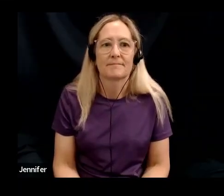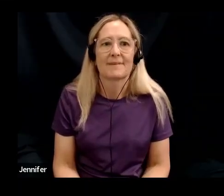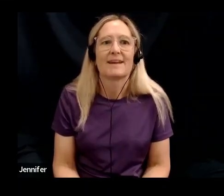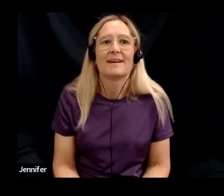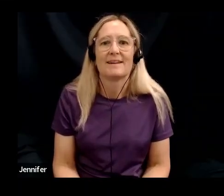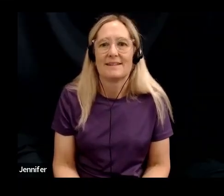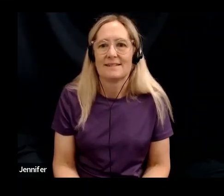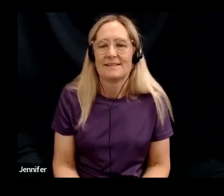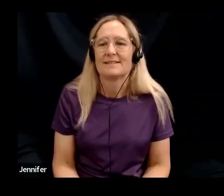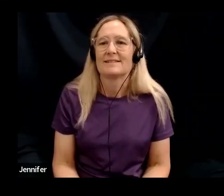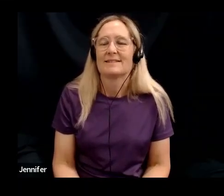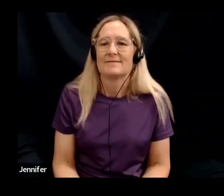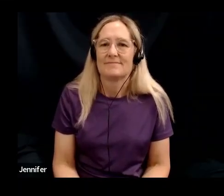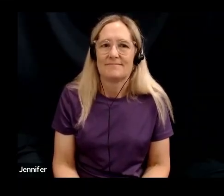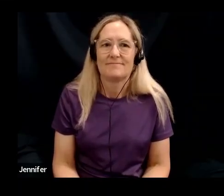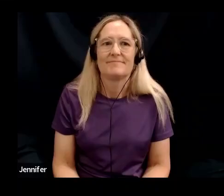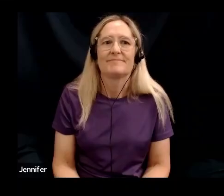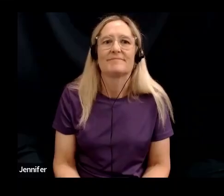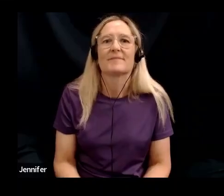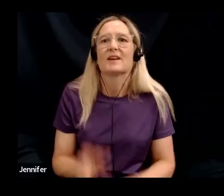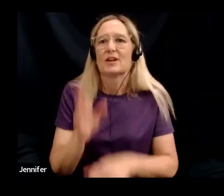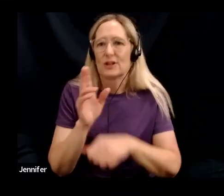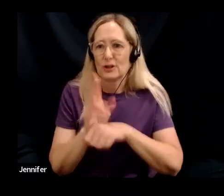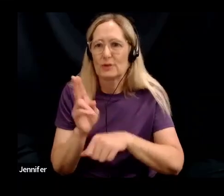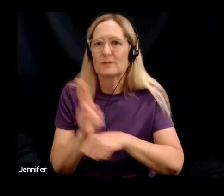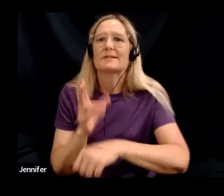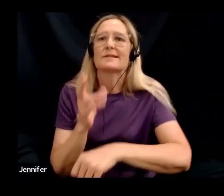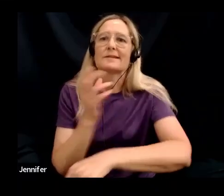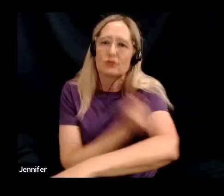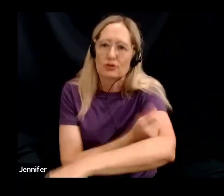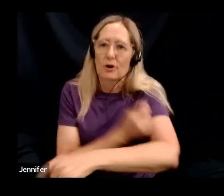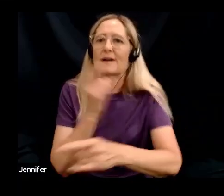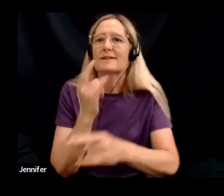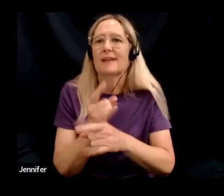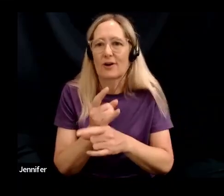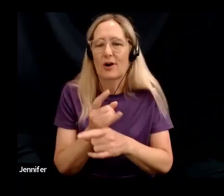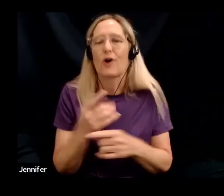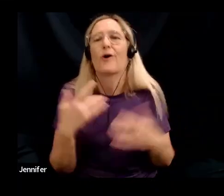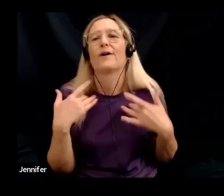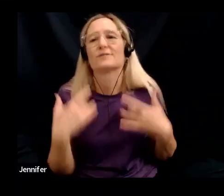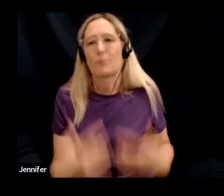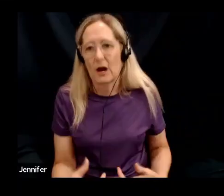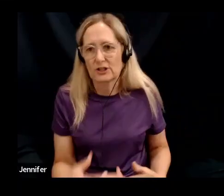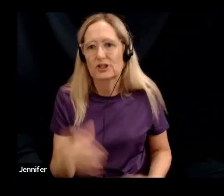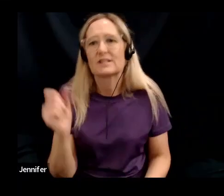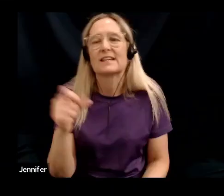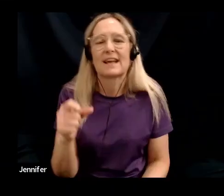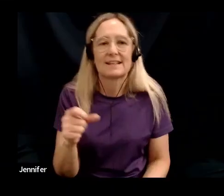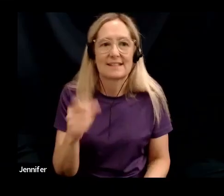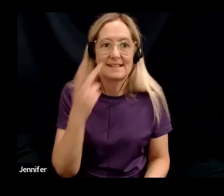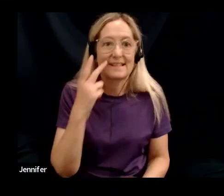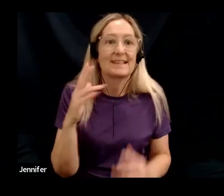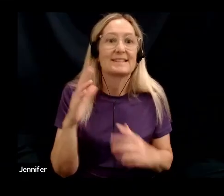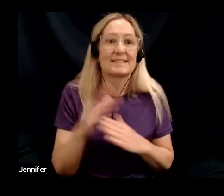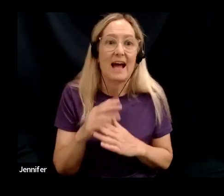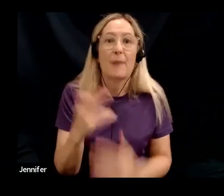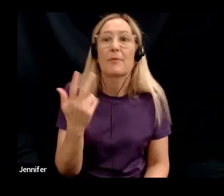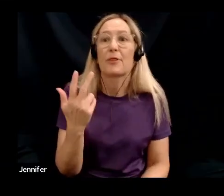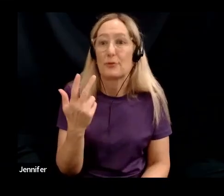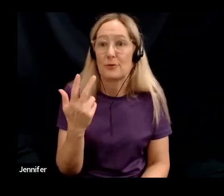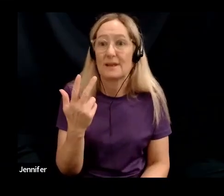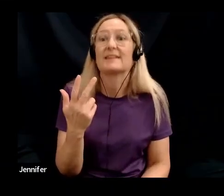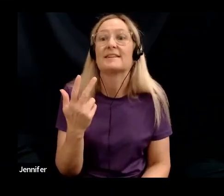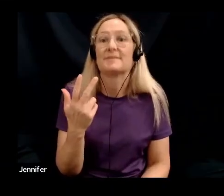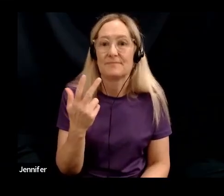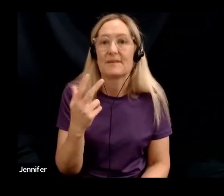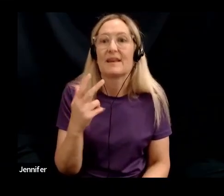Yeah, kind of flip-flops, substance use disorder, depression. Yeah, so I do see the top three.